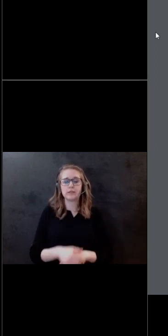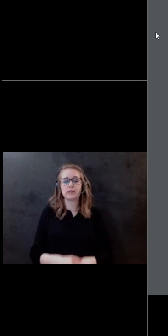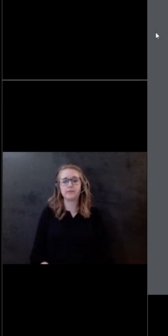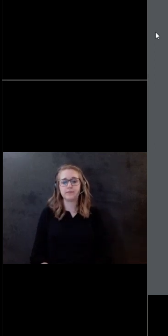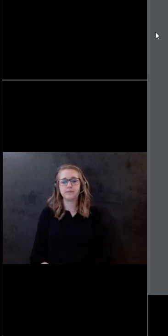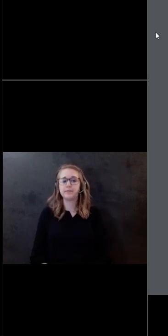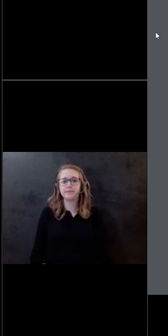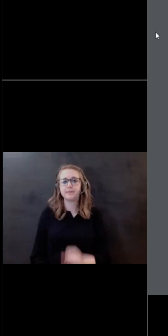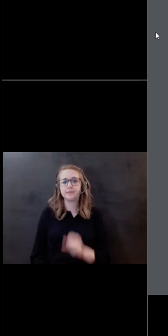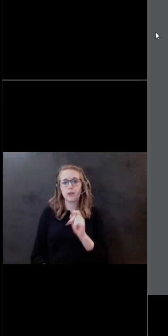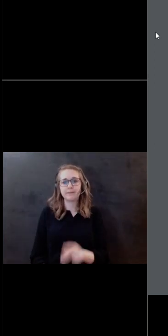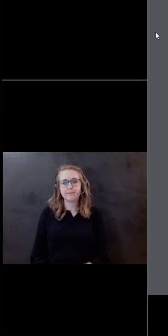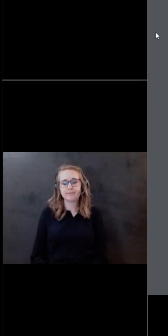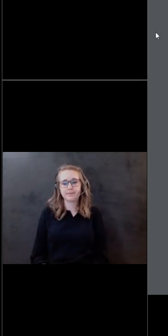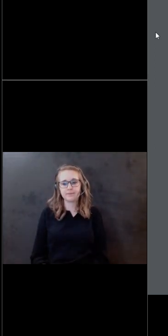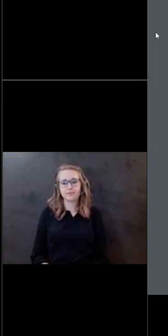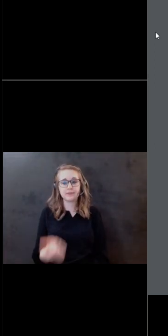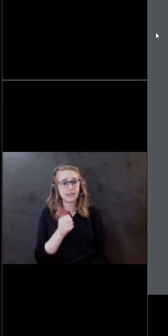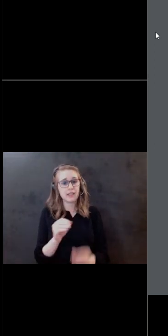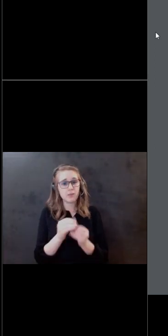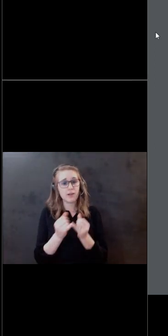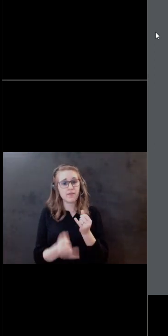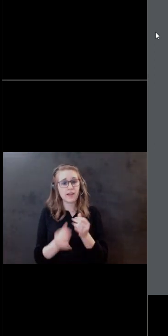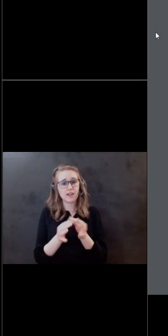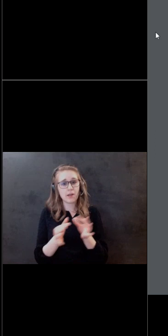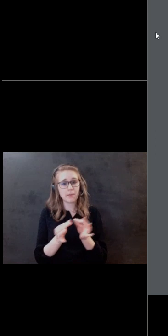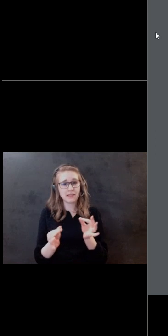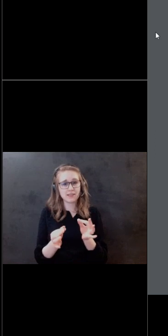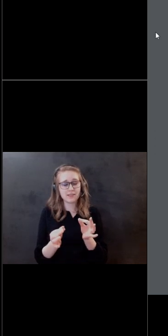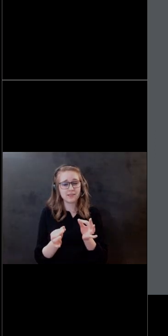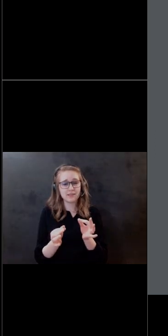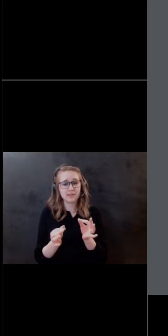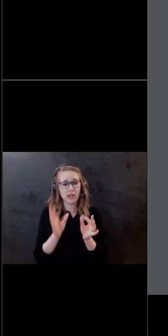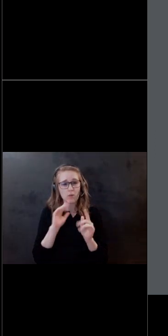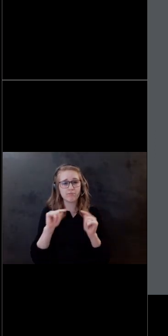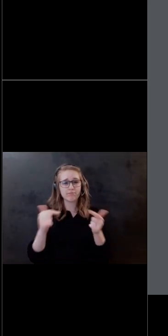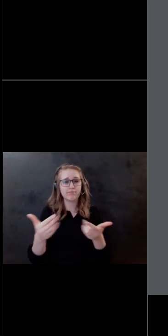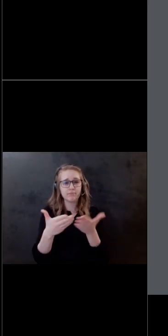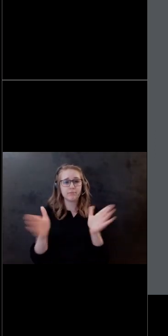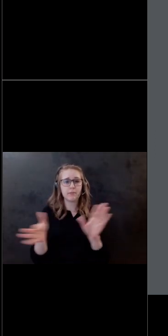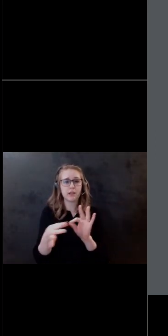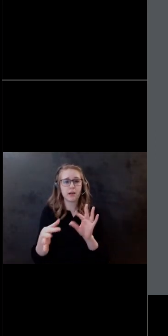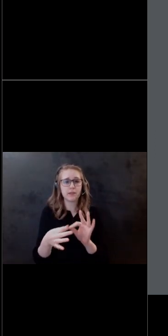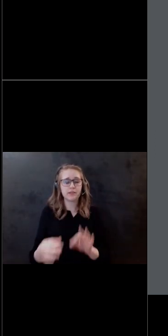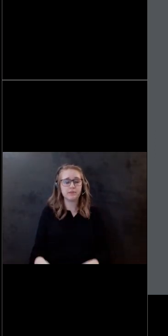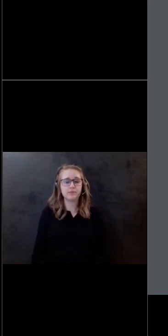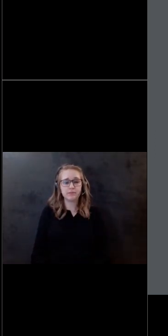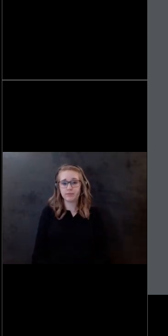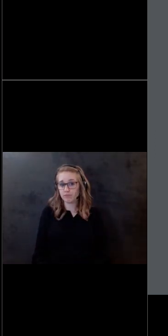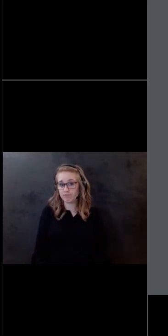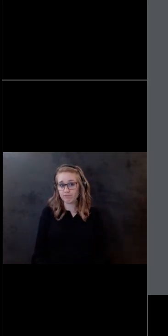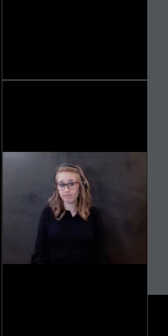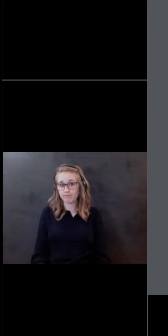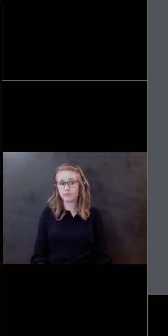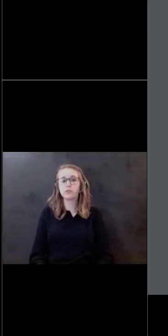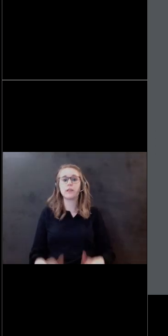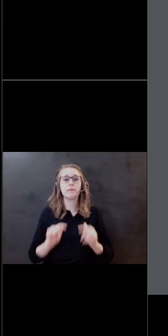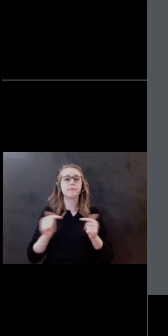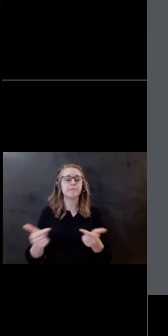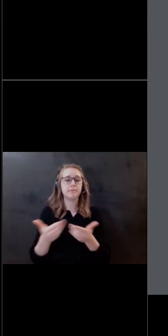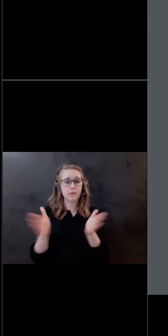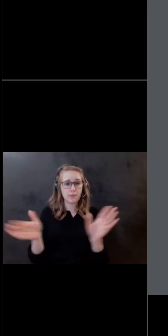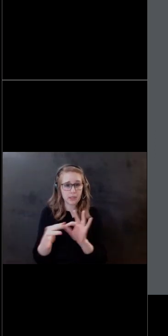right. Any other final comments from my colleagues? Otherwise, I'll turn this to public comment. Anything else? All right, public comment on